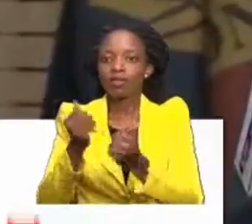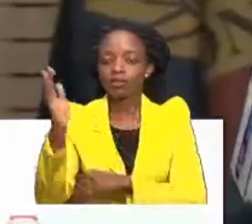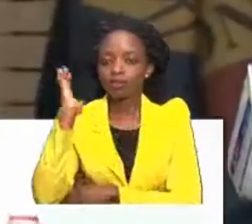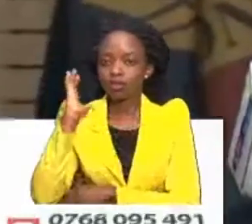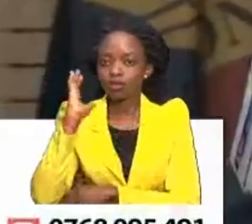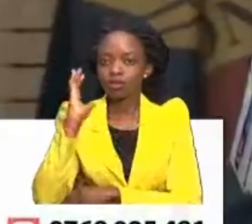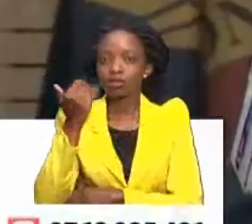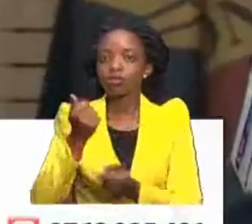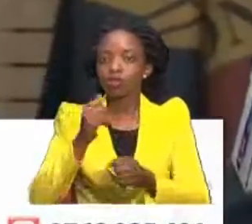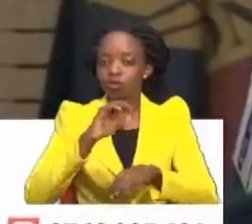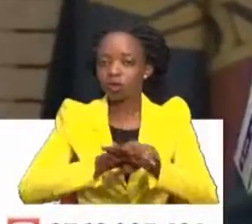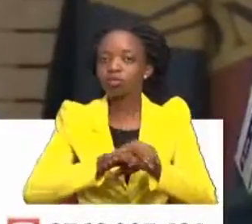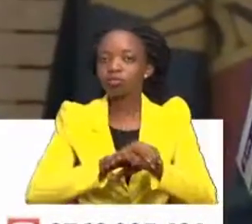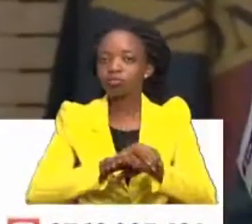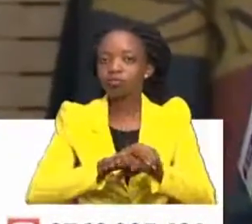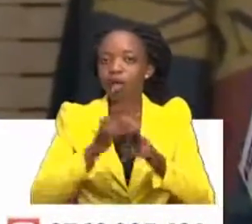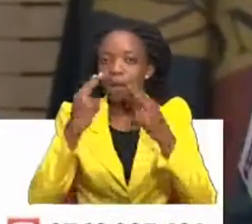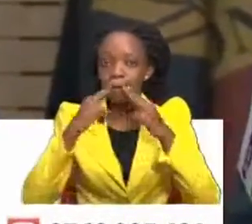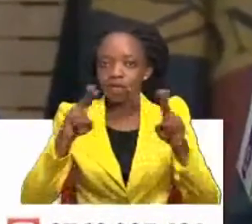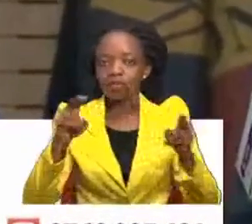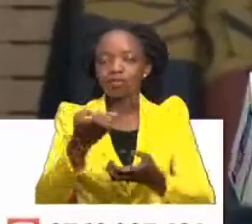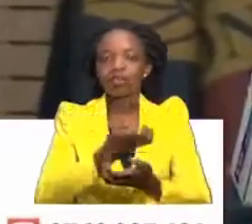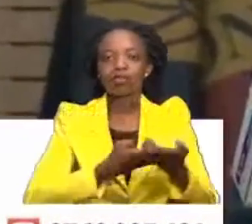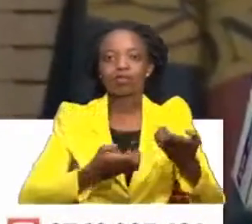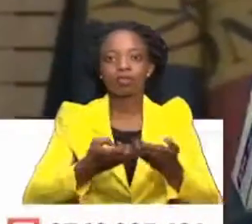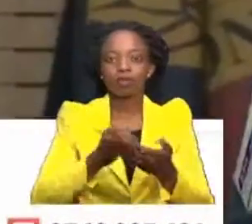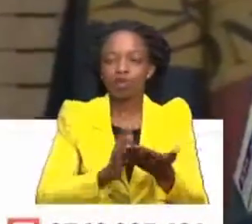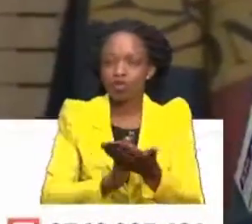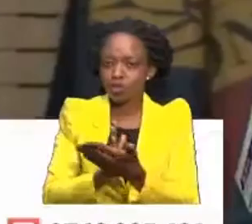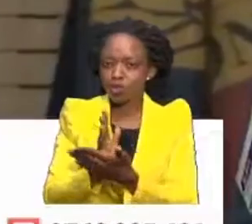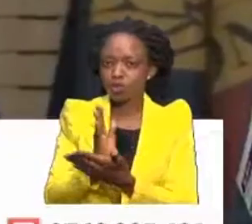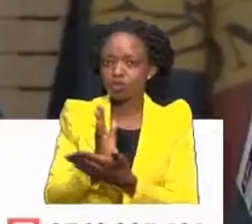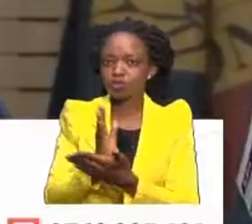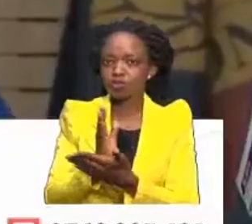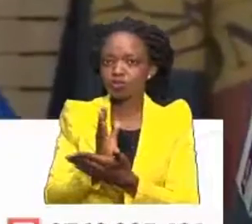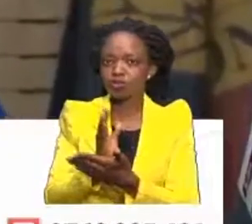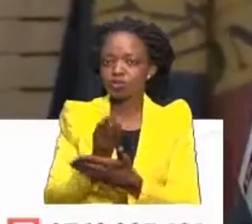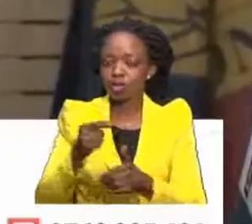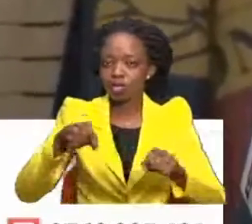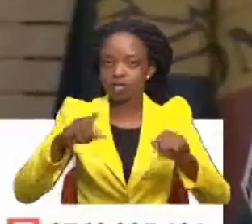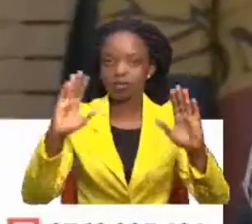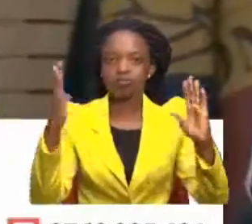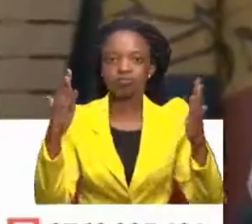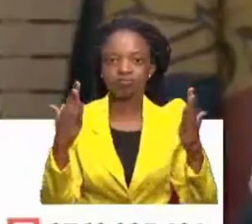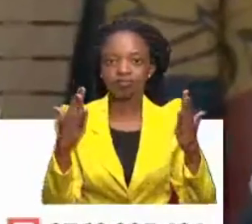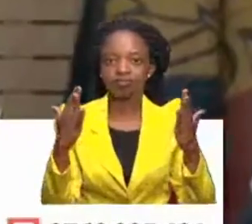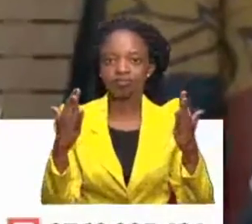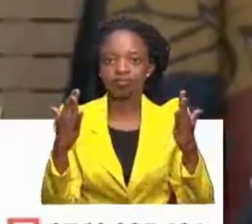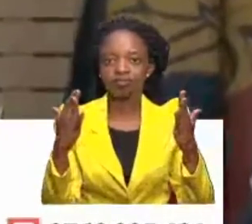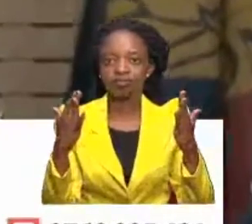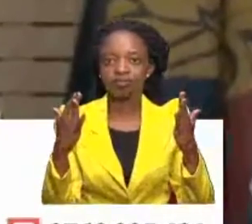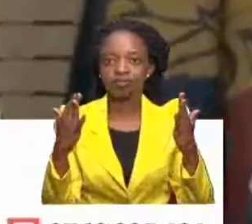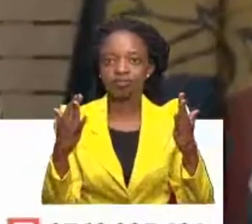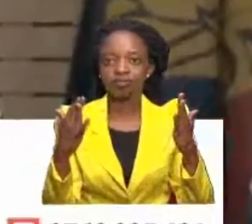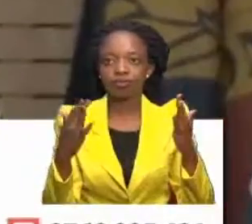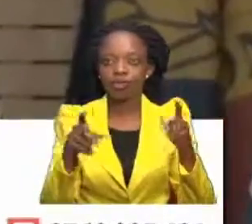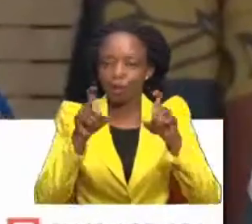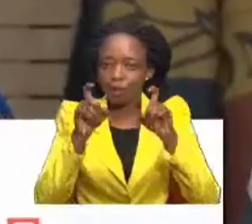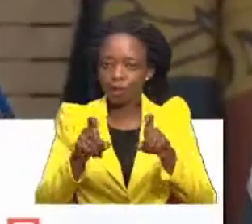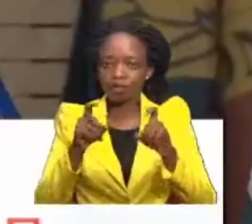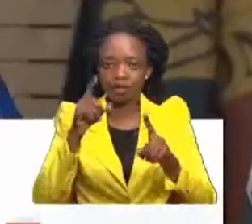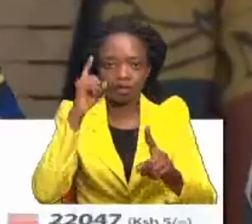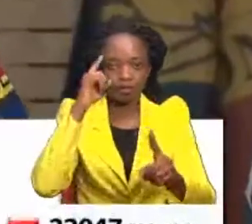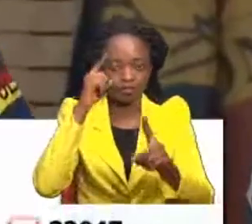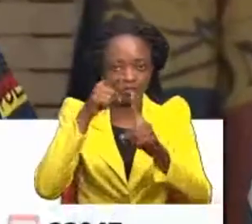ensure a secure and peaceful environment throughout the festive season. In a bid to fulfill our